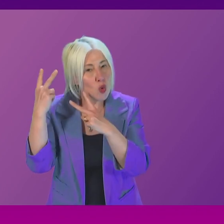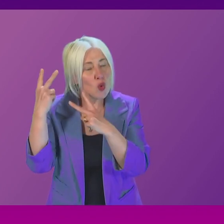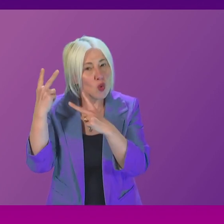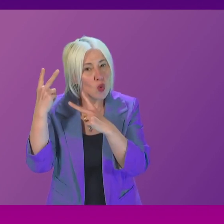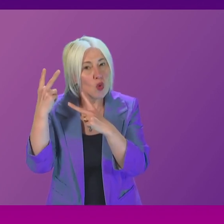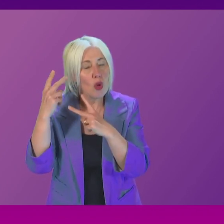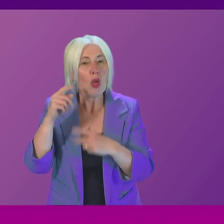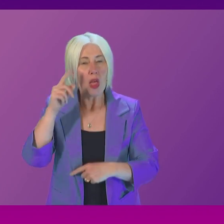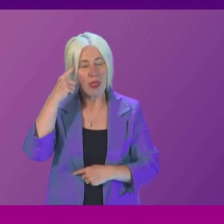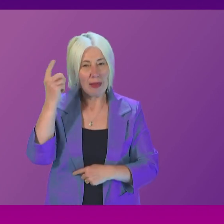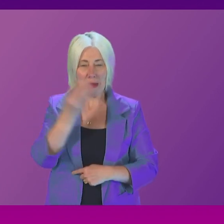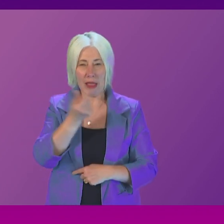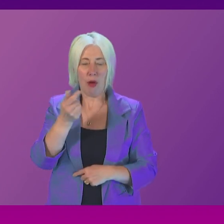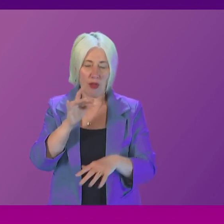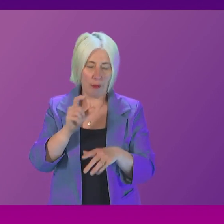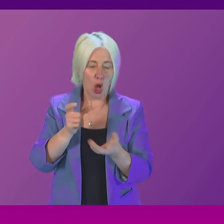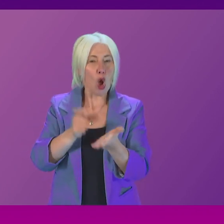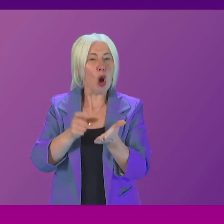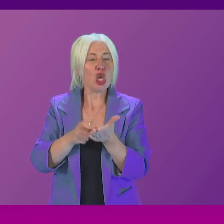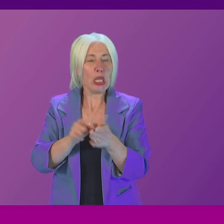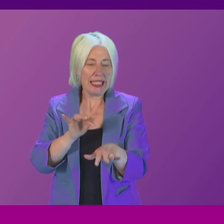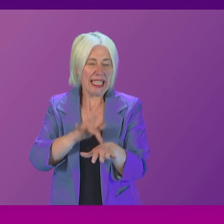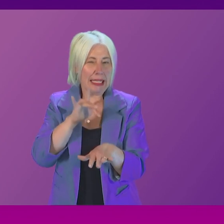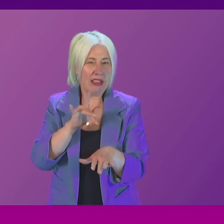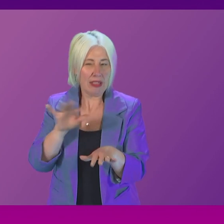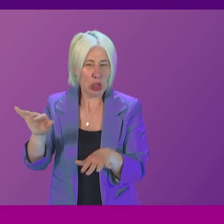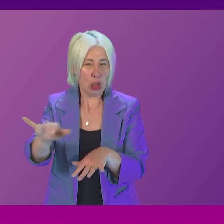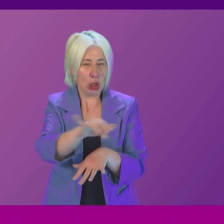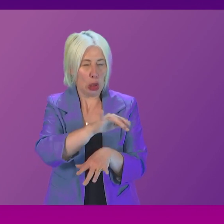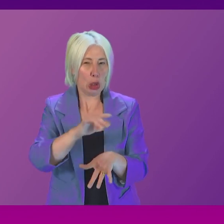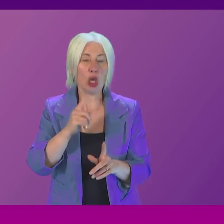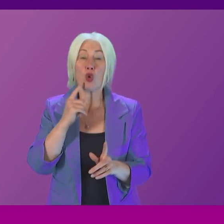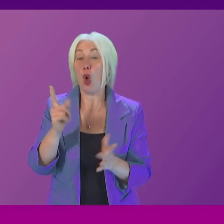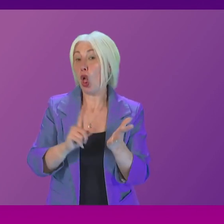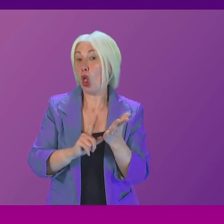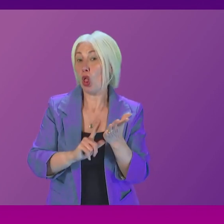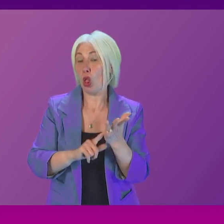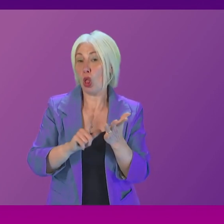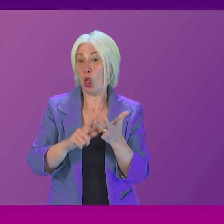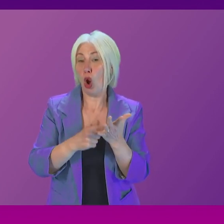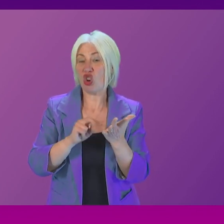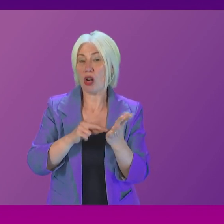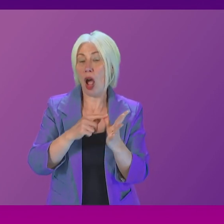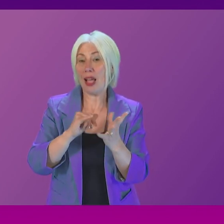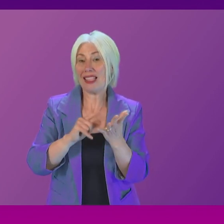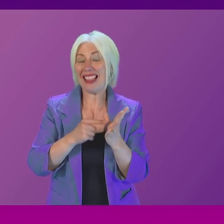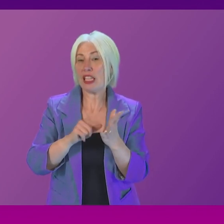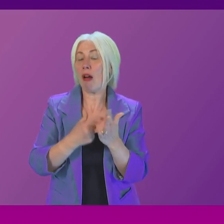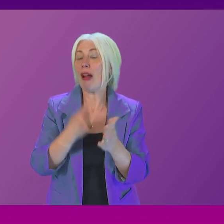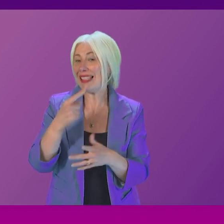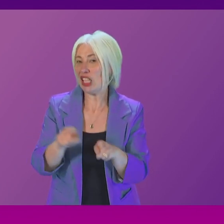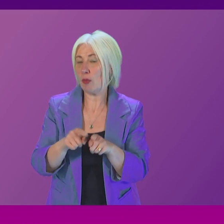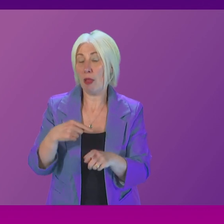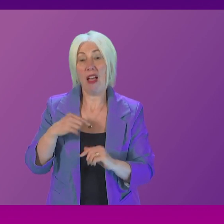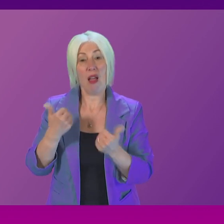into account some of those commercial sensitivities that might well exist. So, as Lorna Slater said, in response to my good friend and